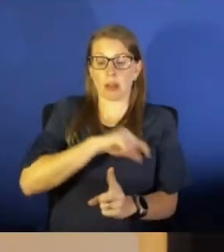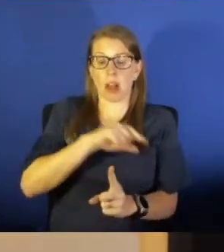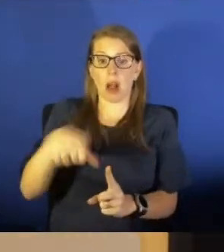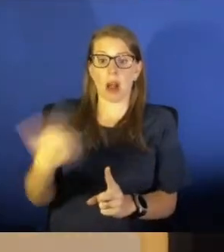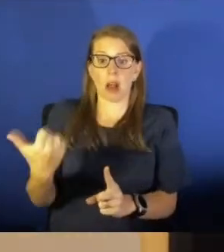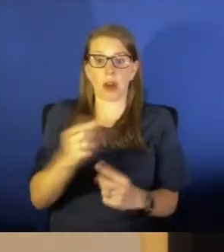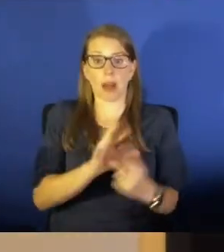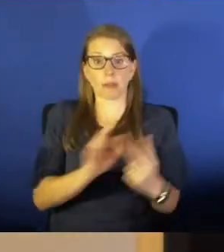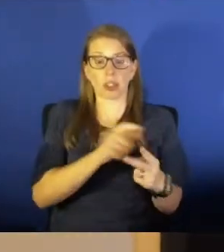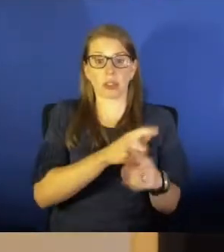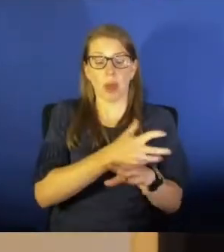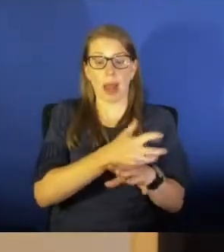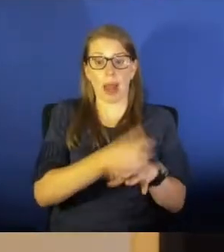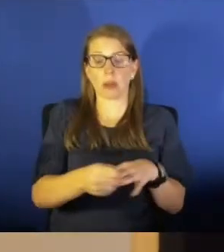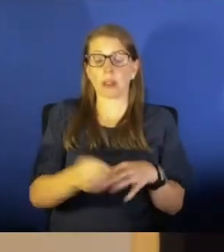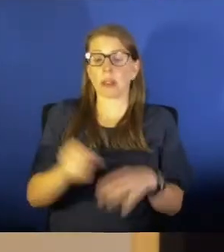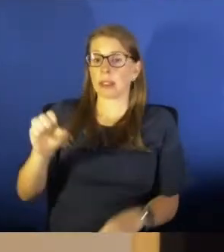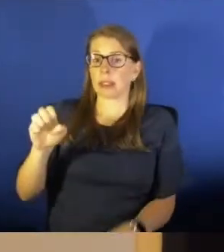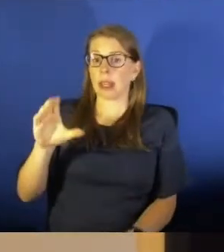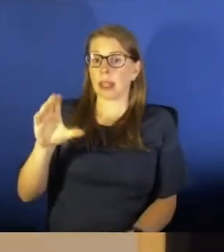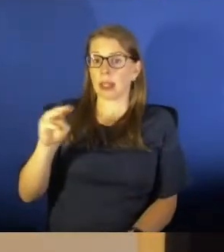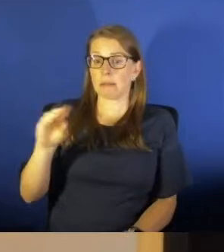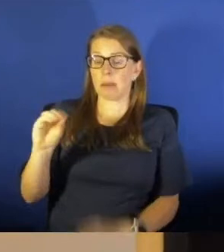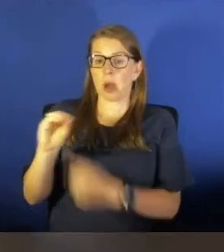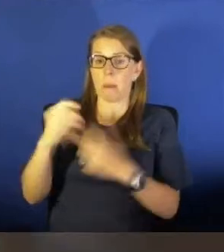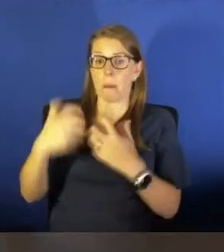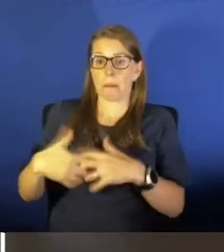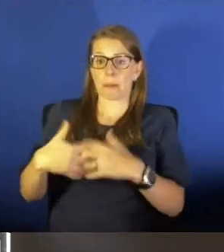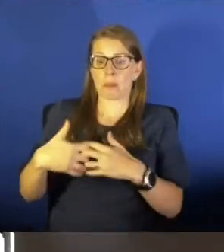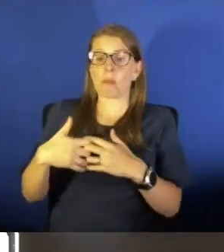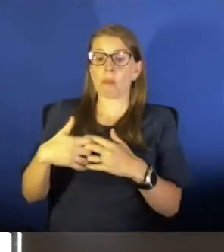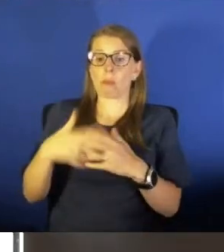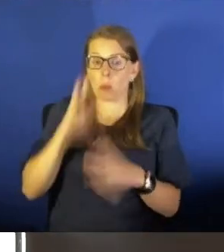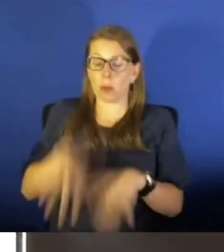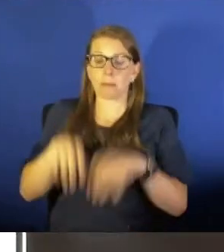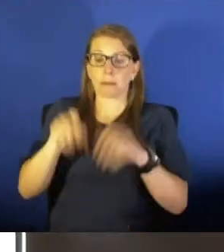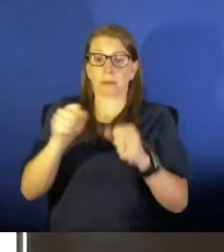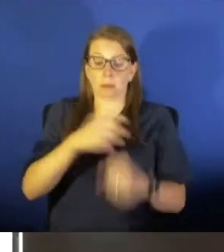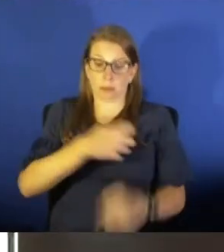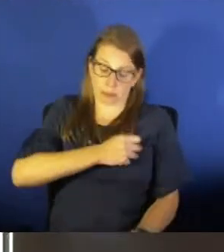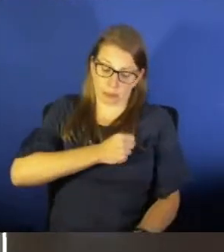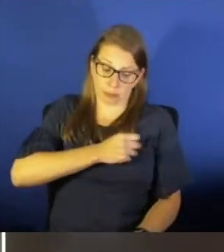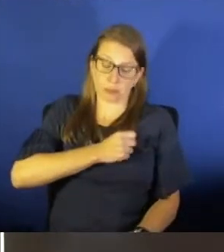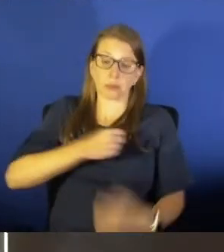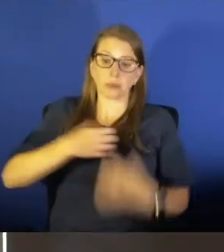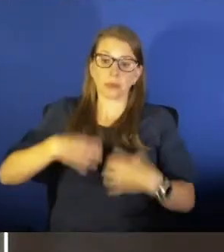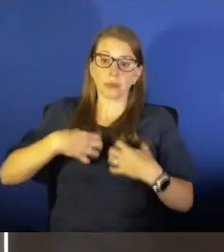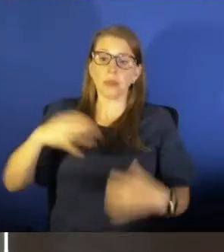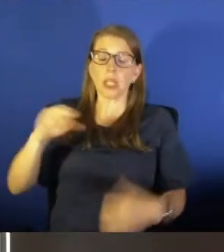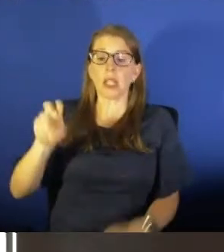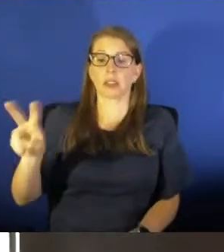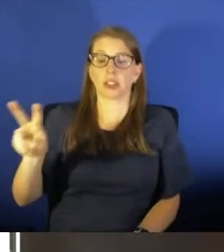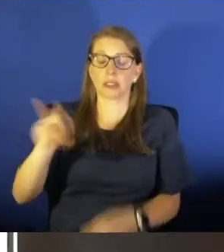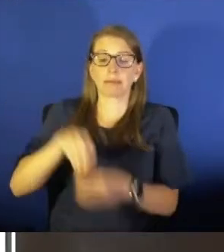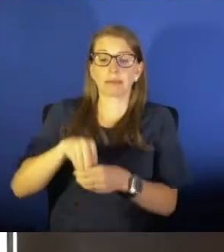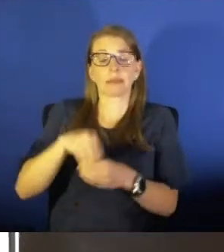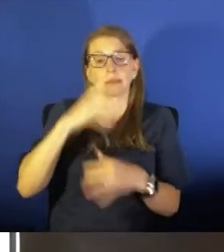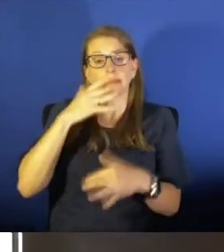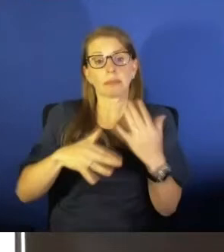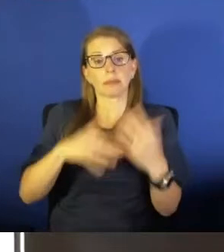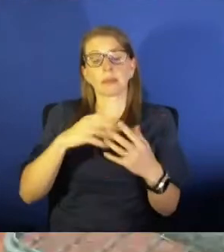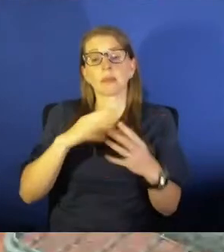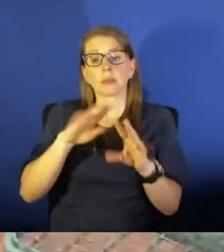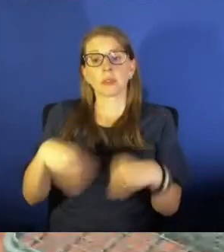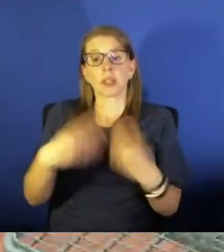ECMO machine essentially acts as a patient's heart and lungs, pumping oxygen into the blood, giving the patient a last chance